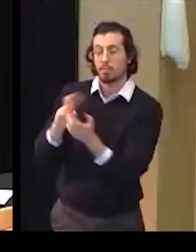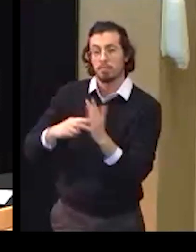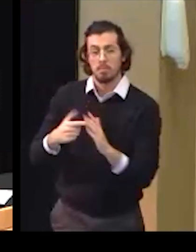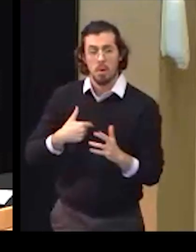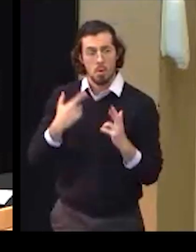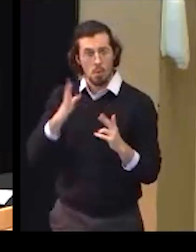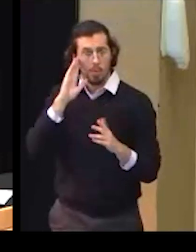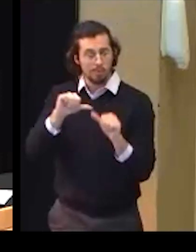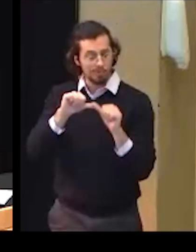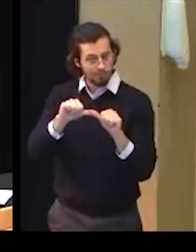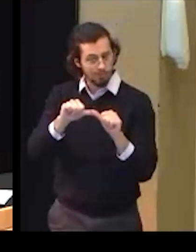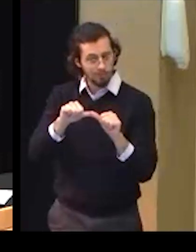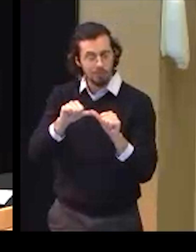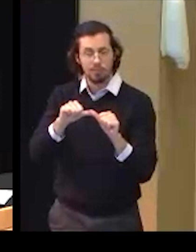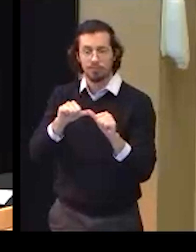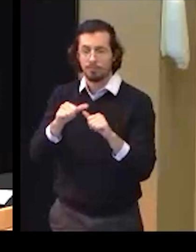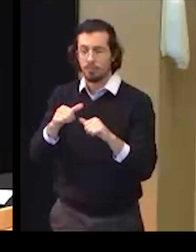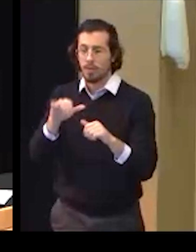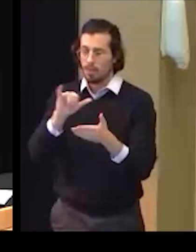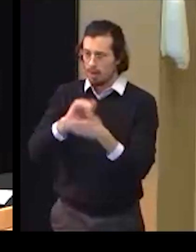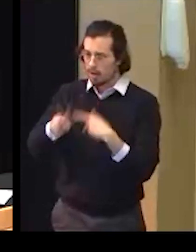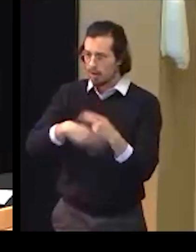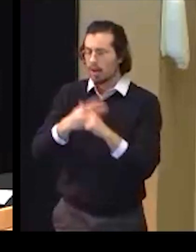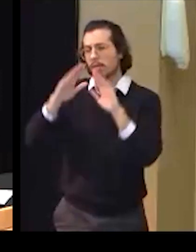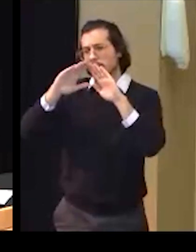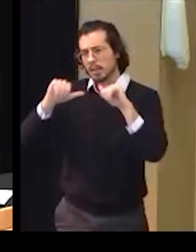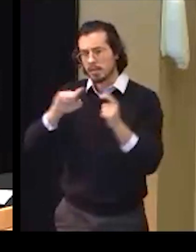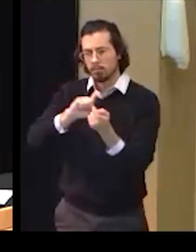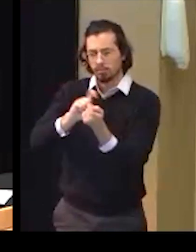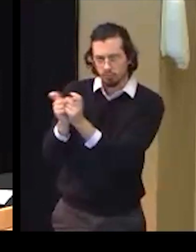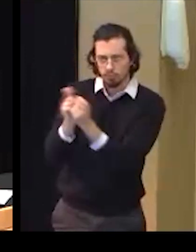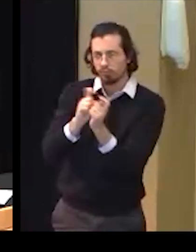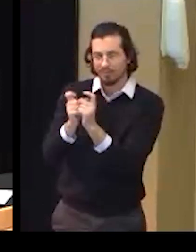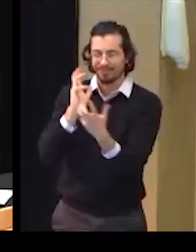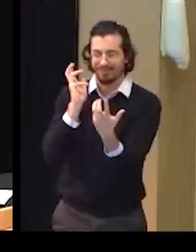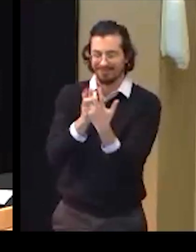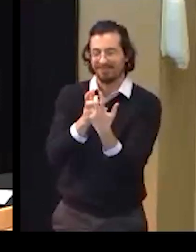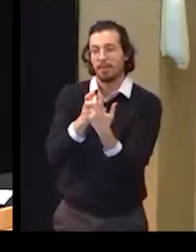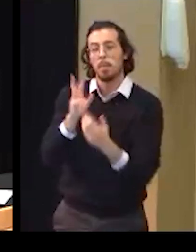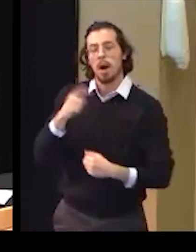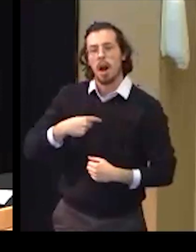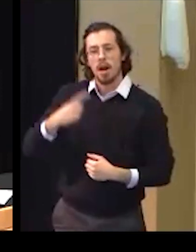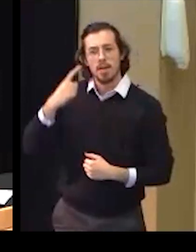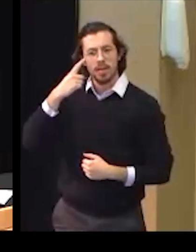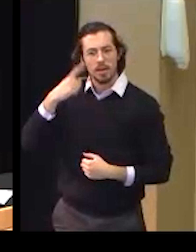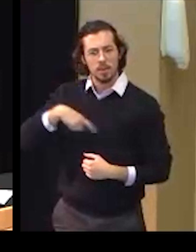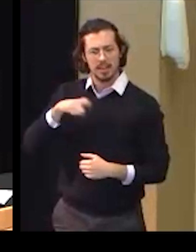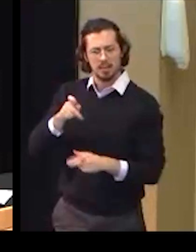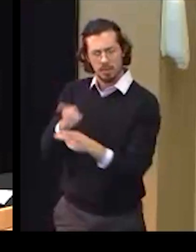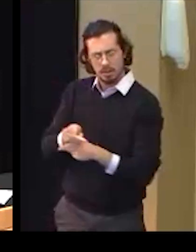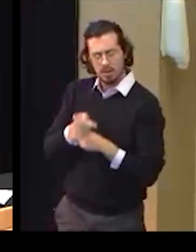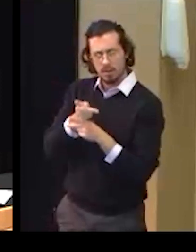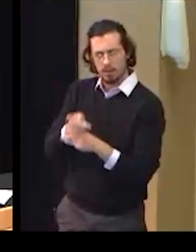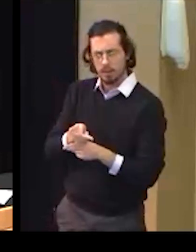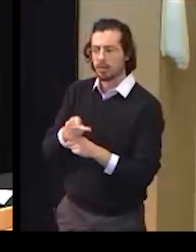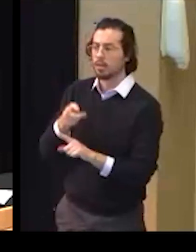trend. I hope we can continue with those kinds of systemic approaches, but I think we have to be careful about whether it